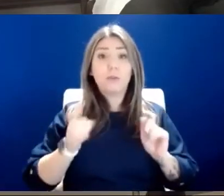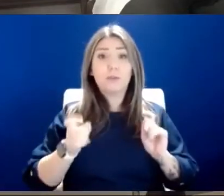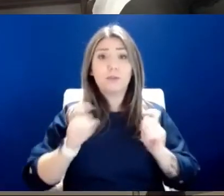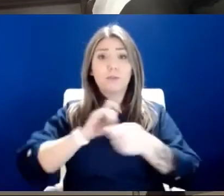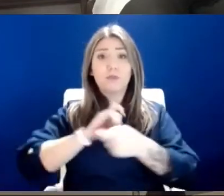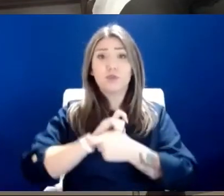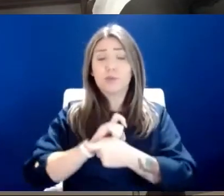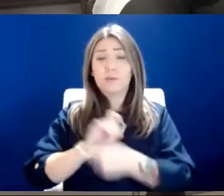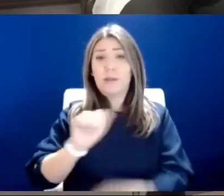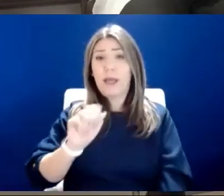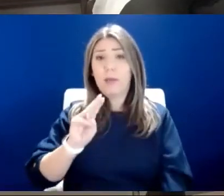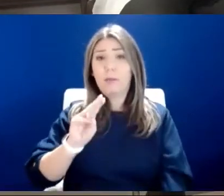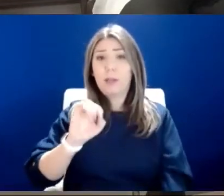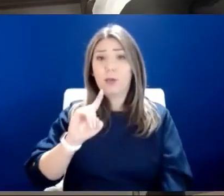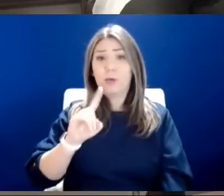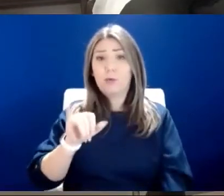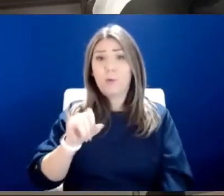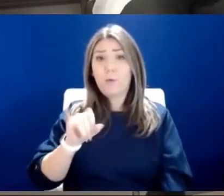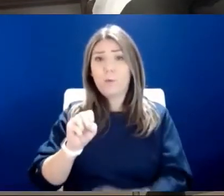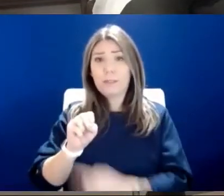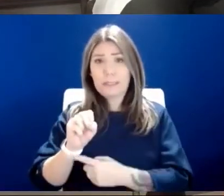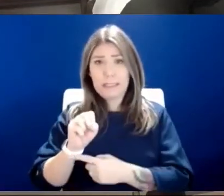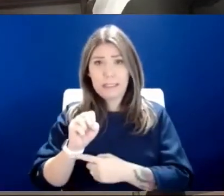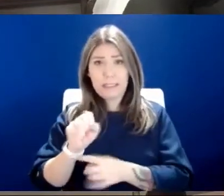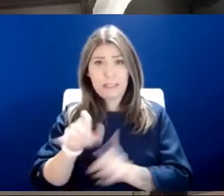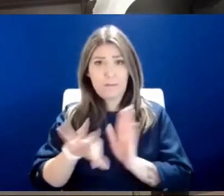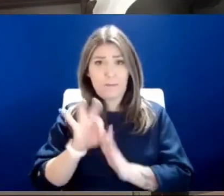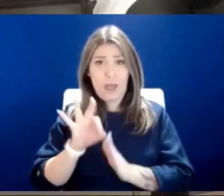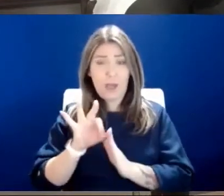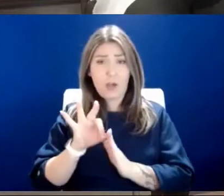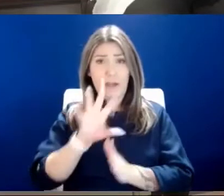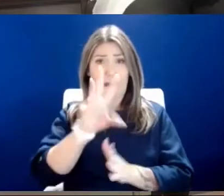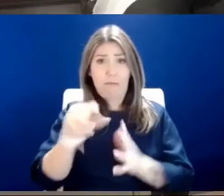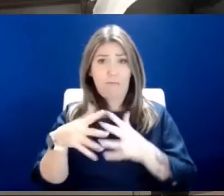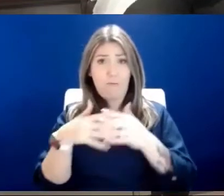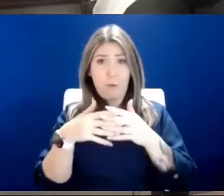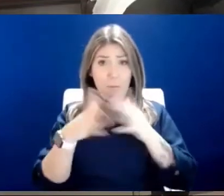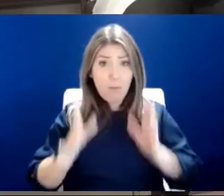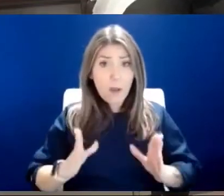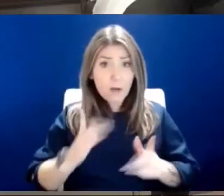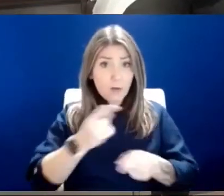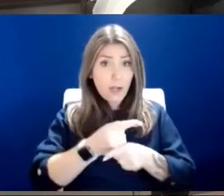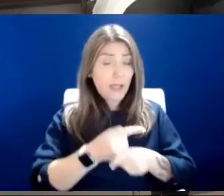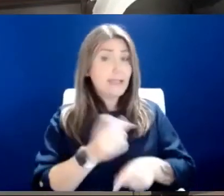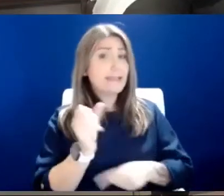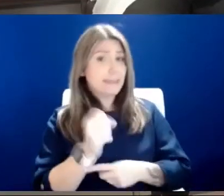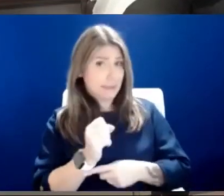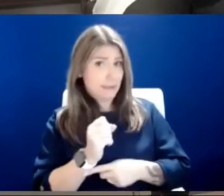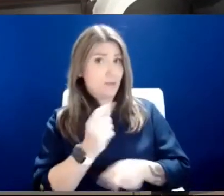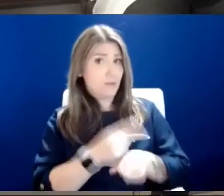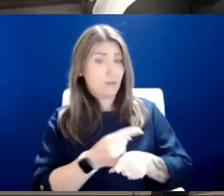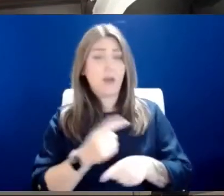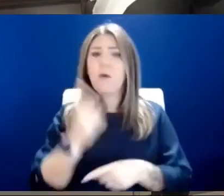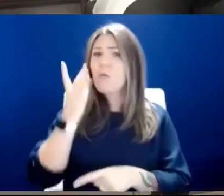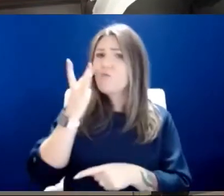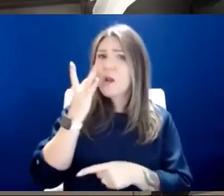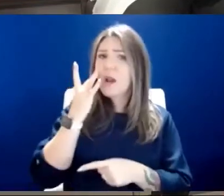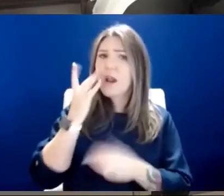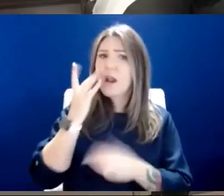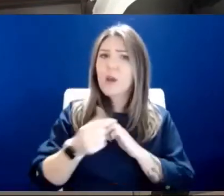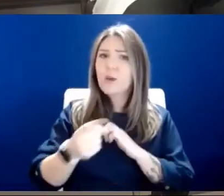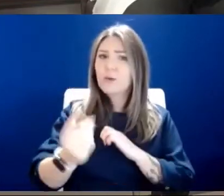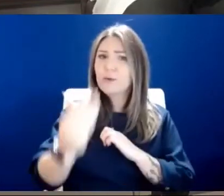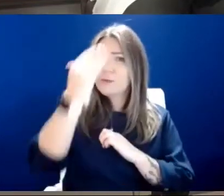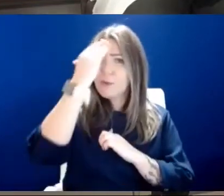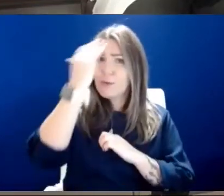almost exclusively found in African Americans. That is correct. Why is that, and how do you know if you're a carrier?